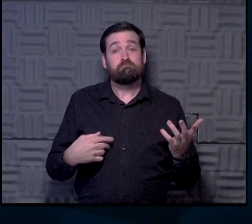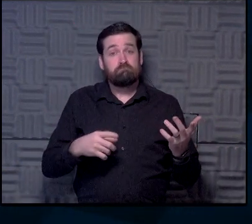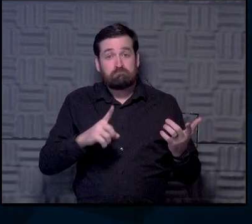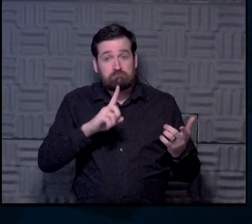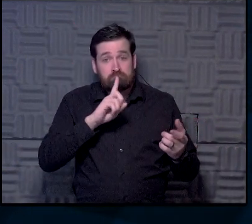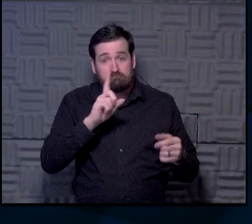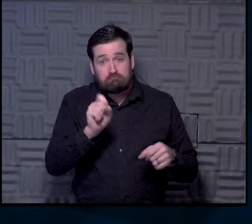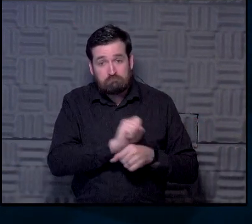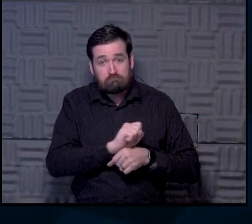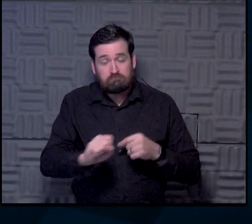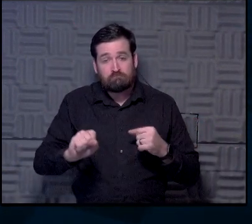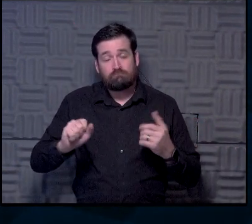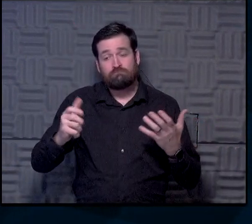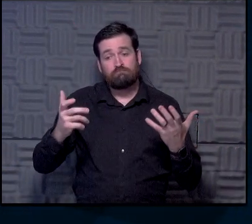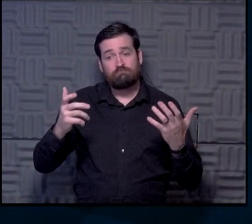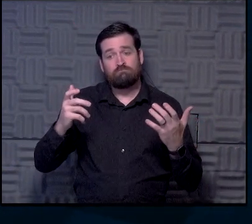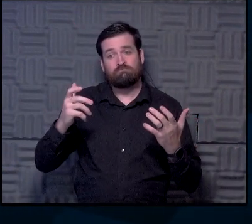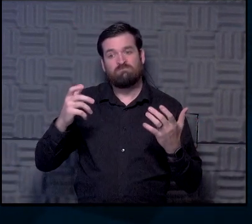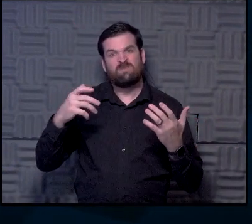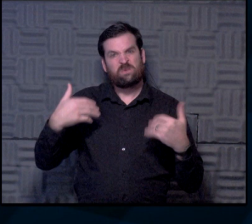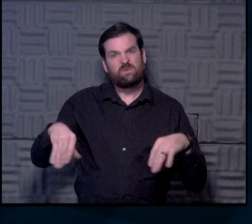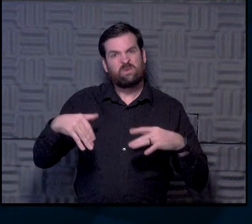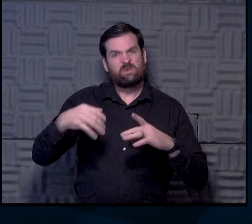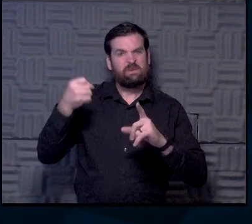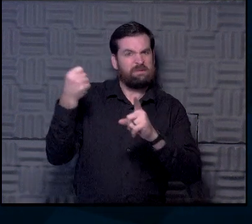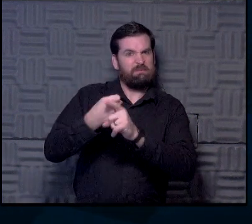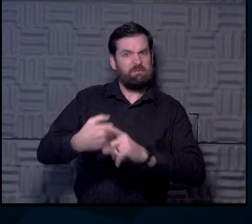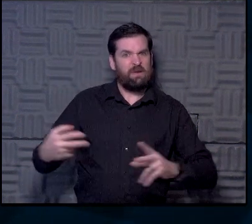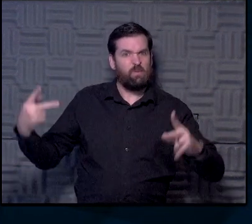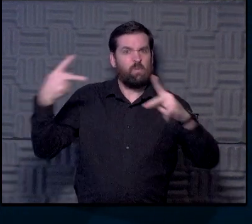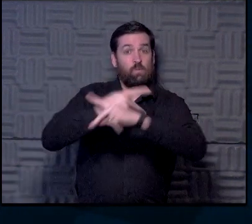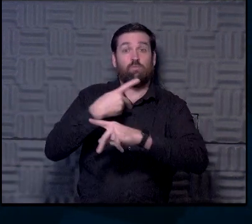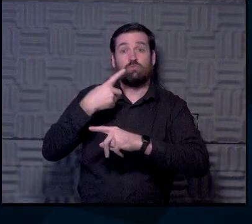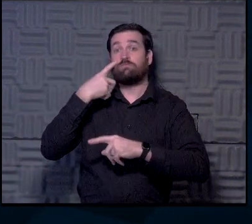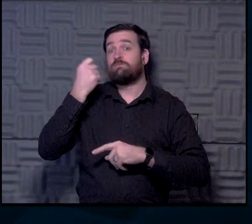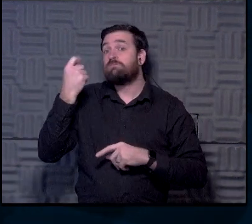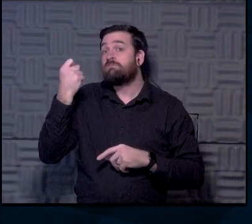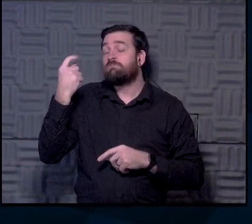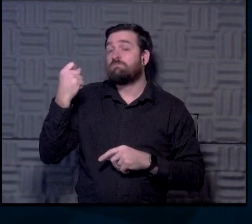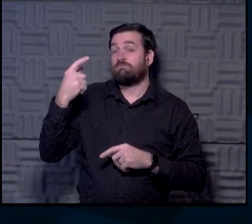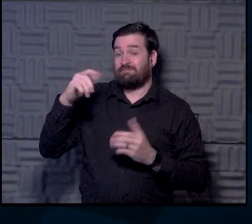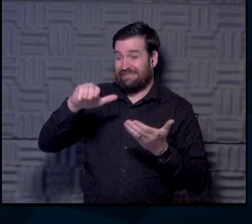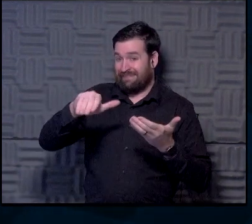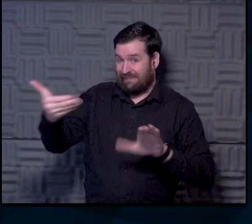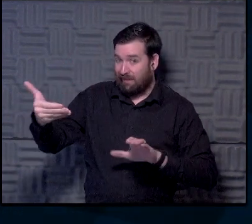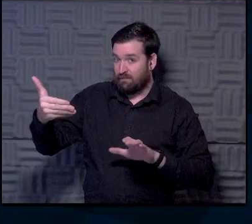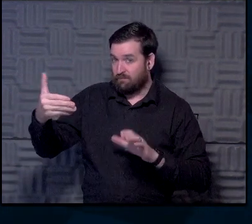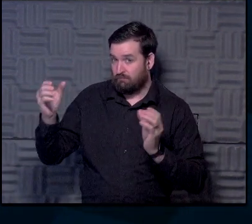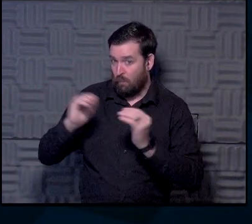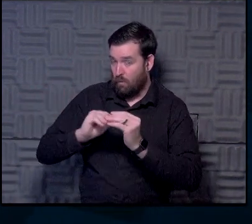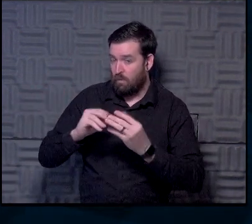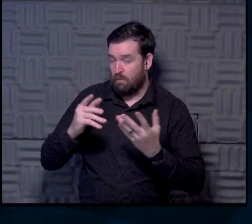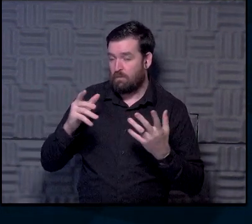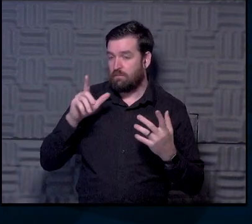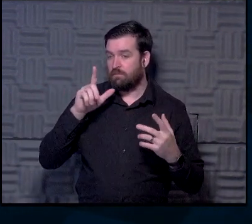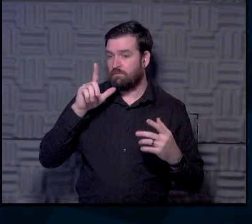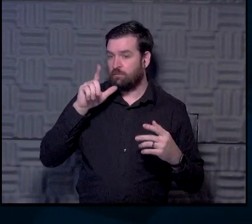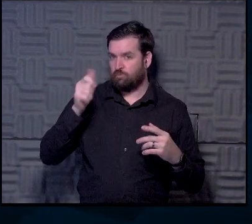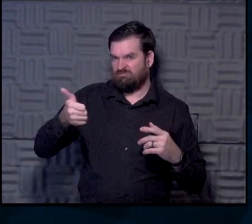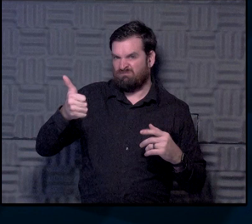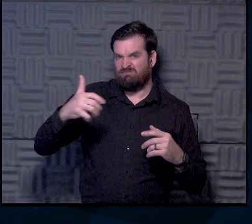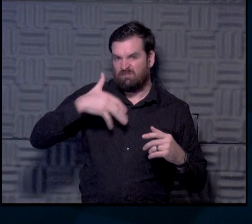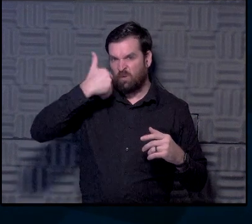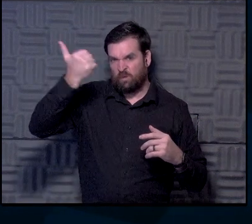a disproportionate impact in the sense of survival, right? Patients dying for those that are